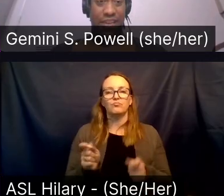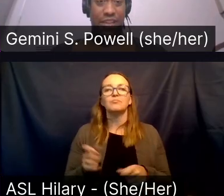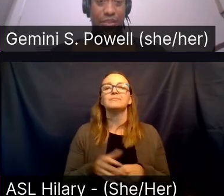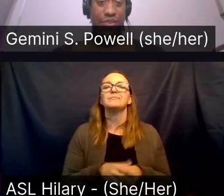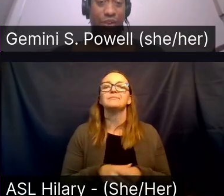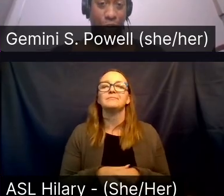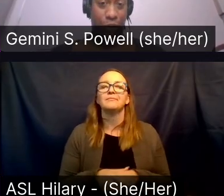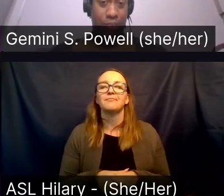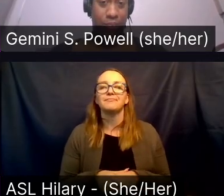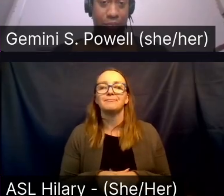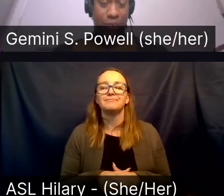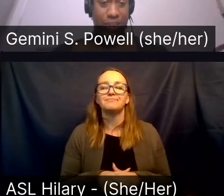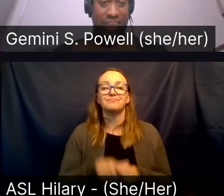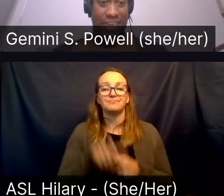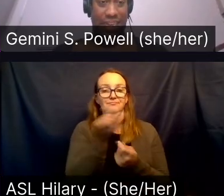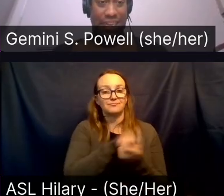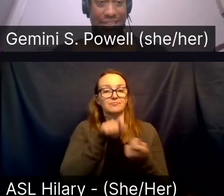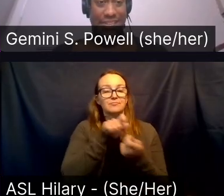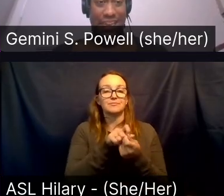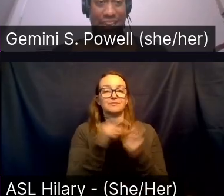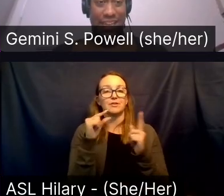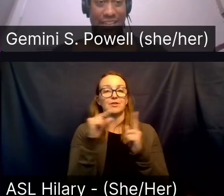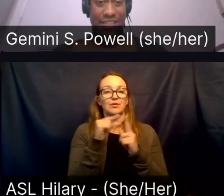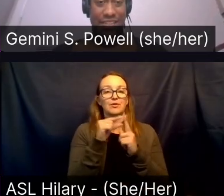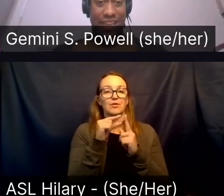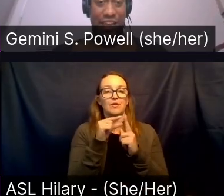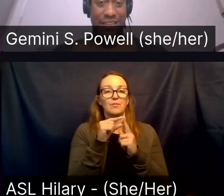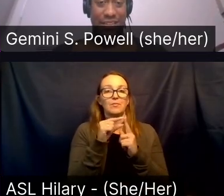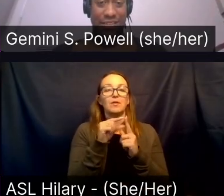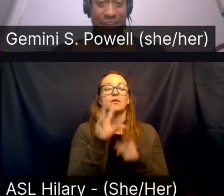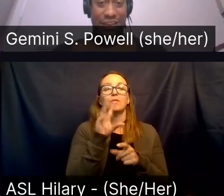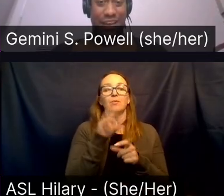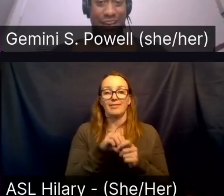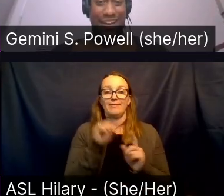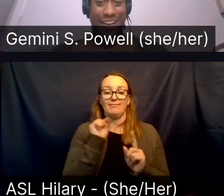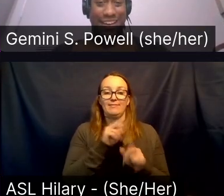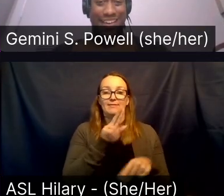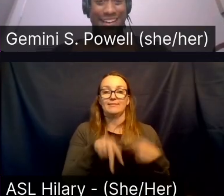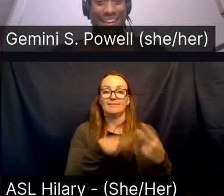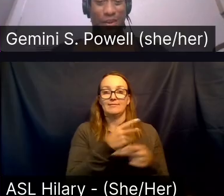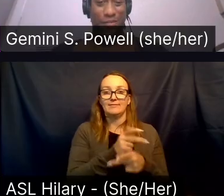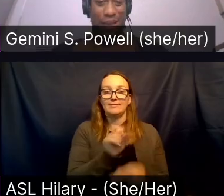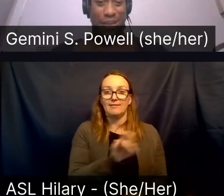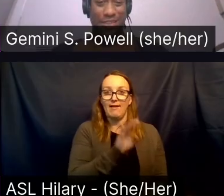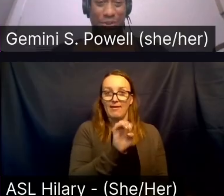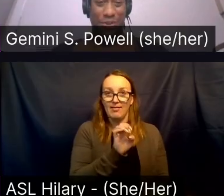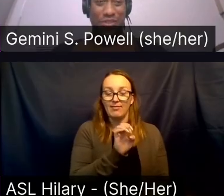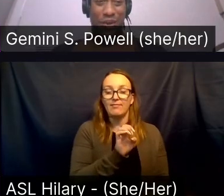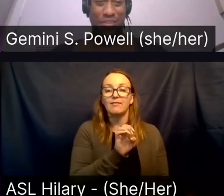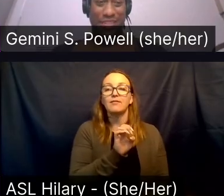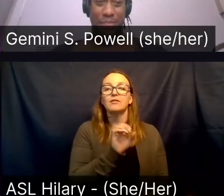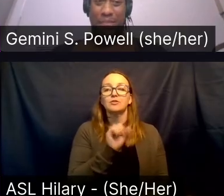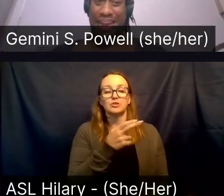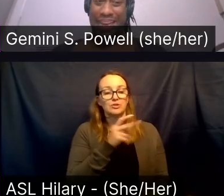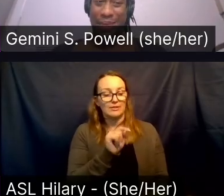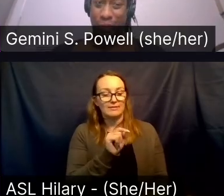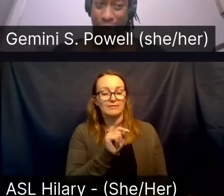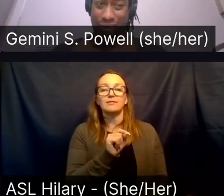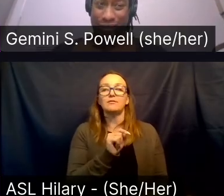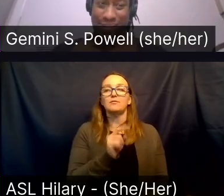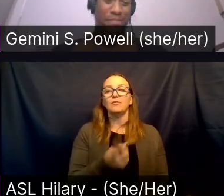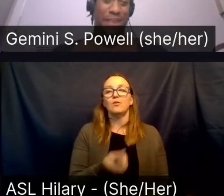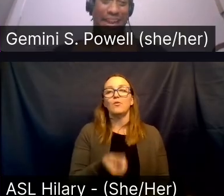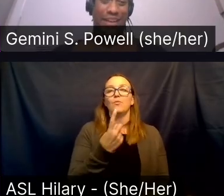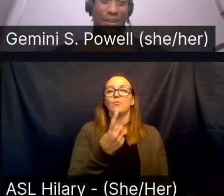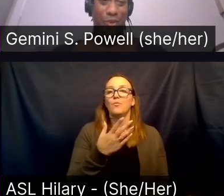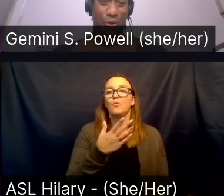a particular term within cascading style sheets. One of my mentors calls it bang